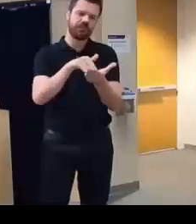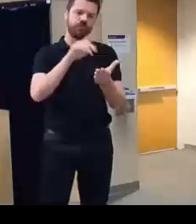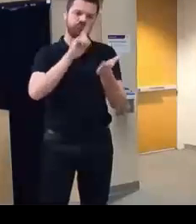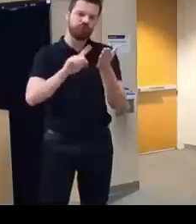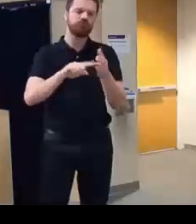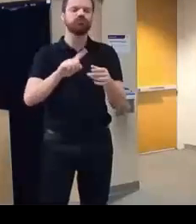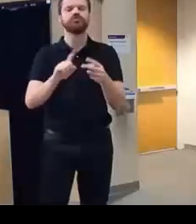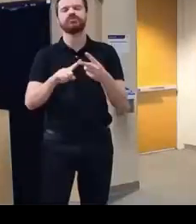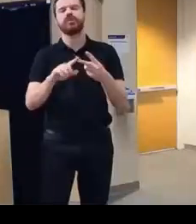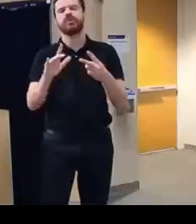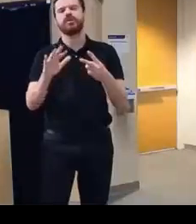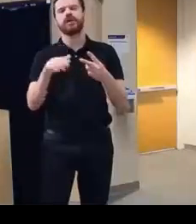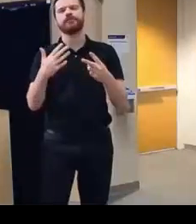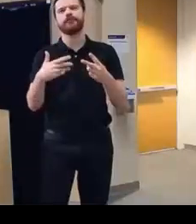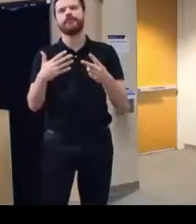of funding